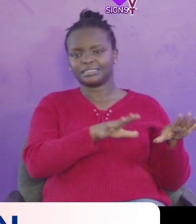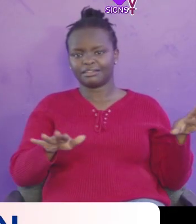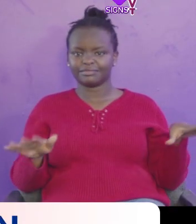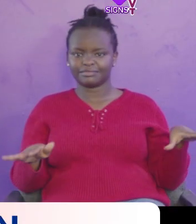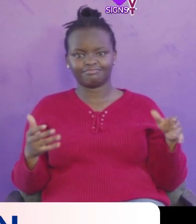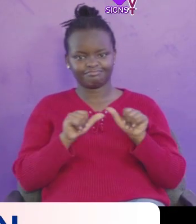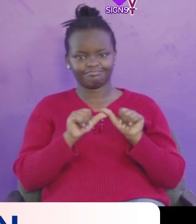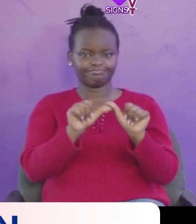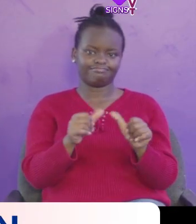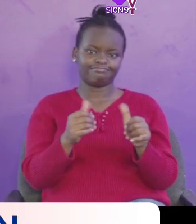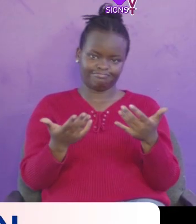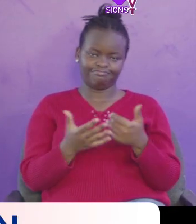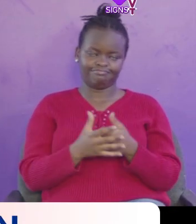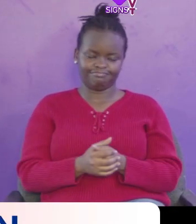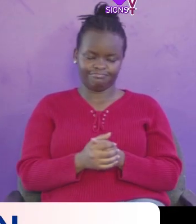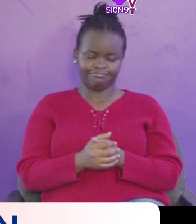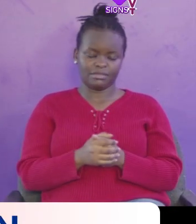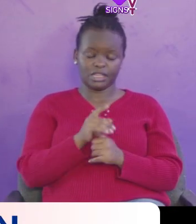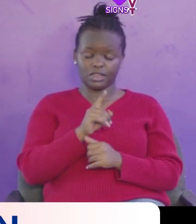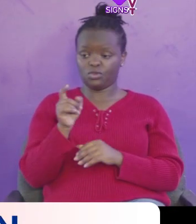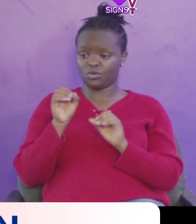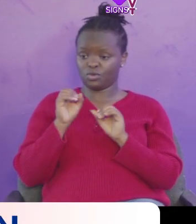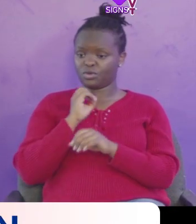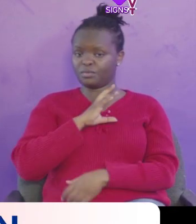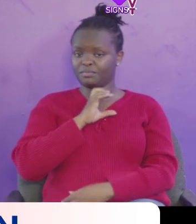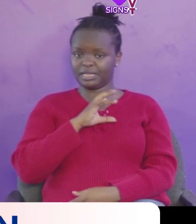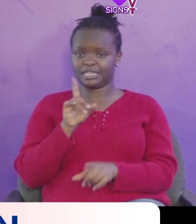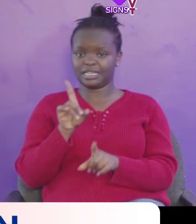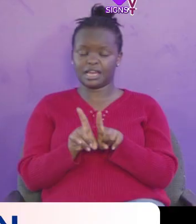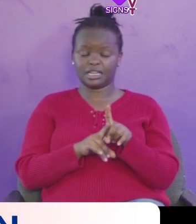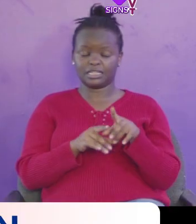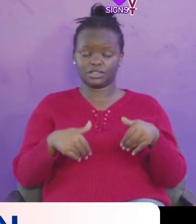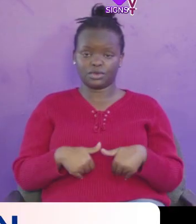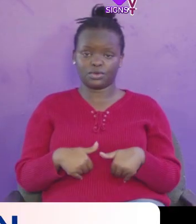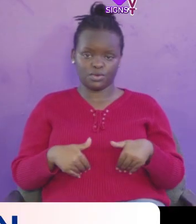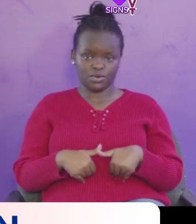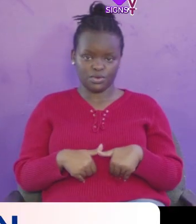their right. Mumekuwa mkicomplain as young people that